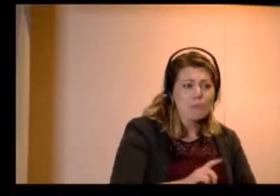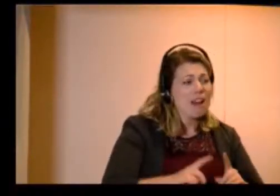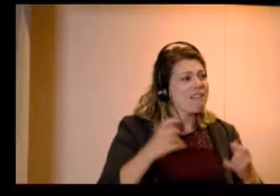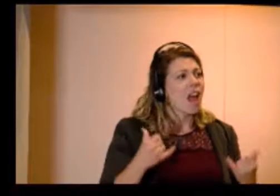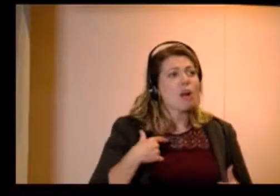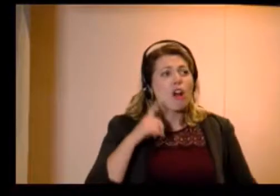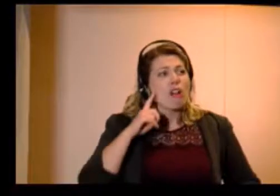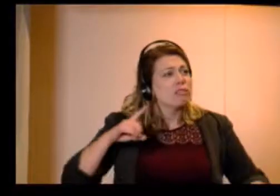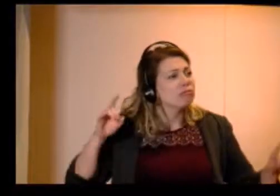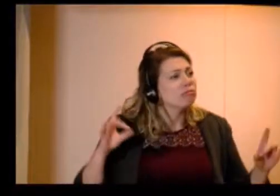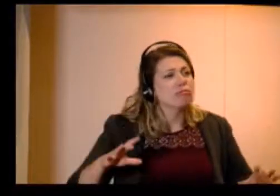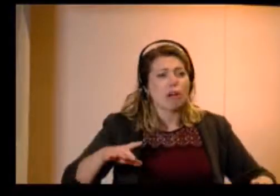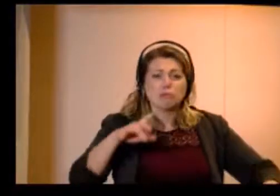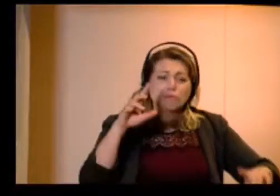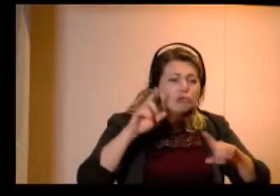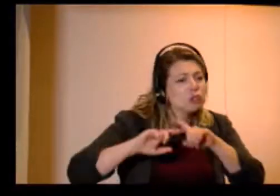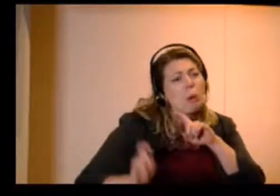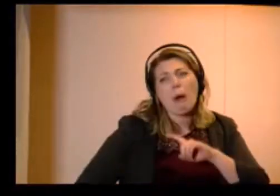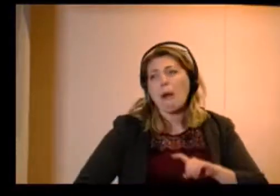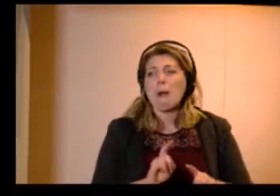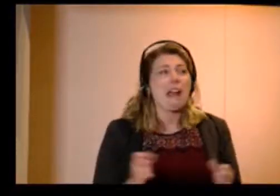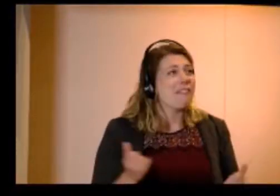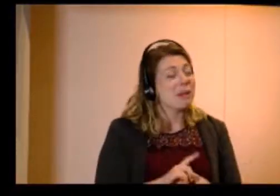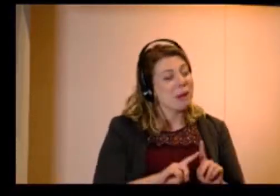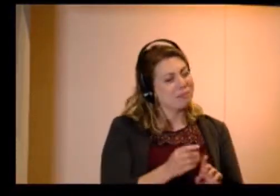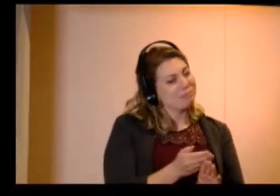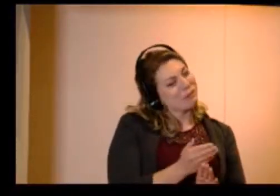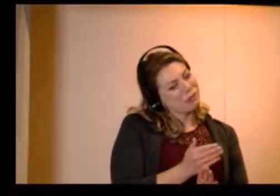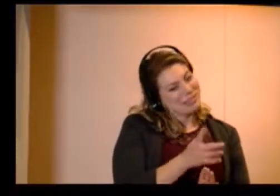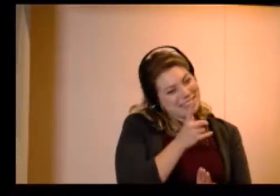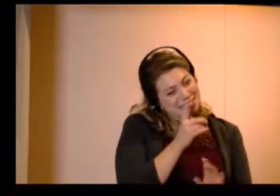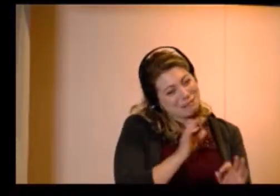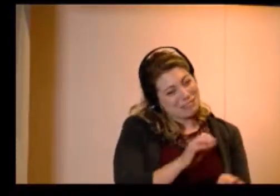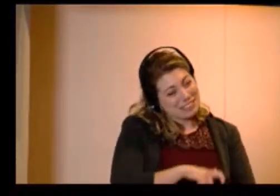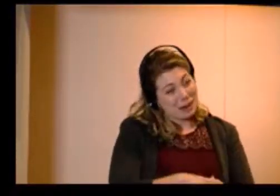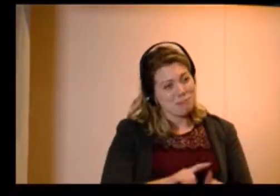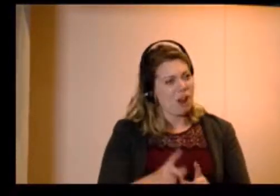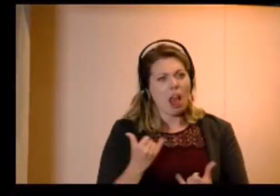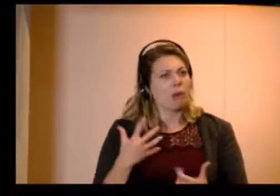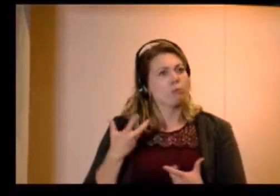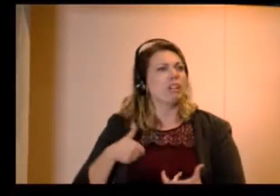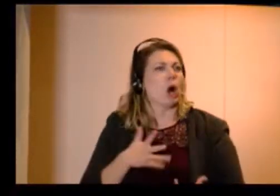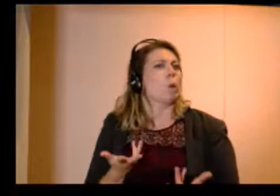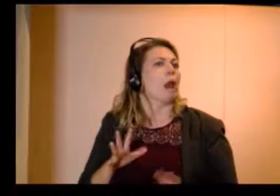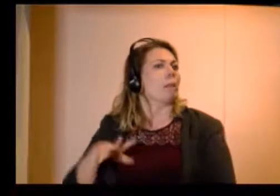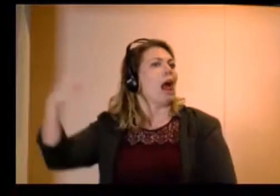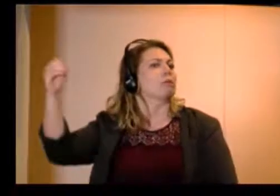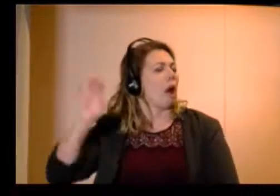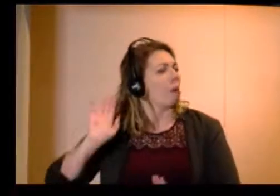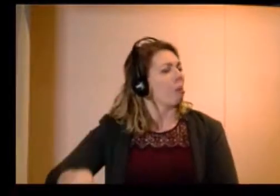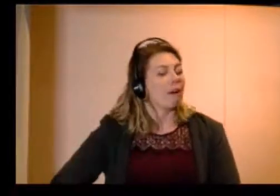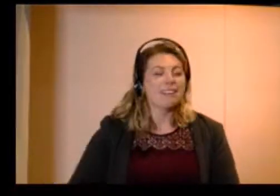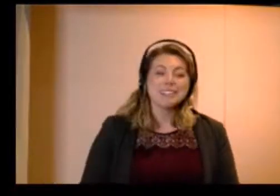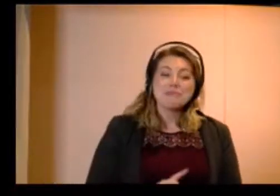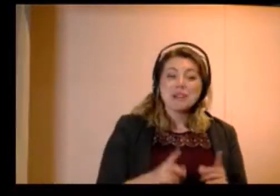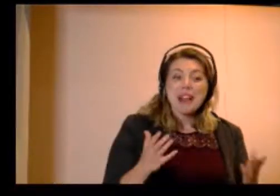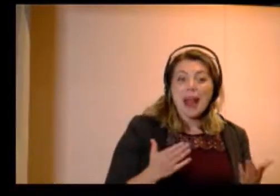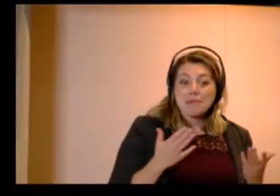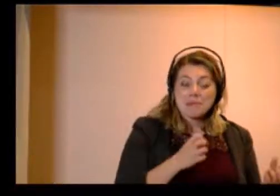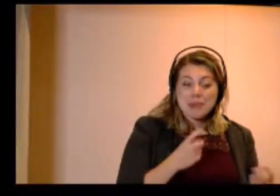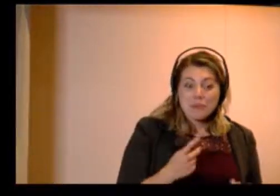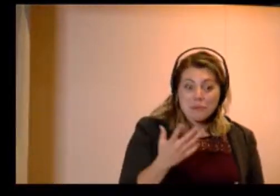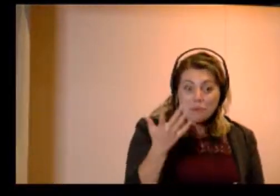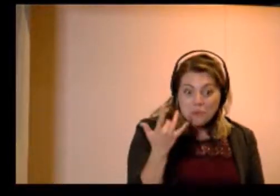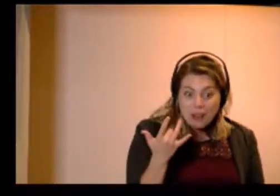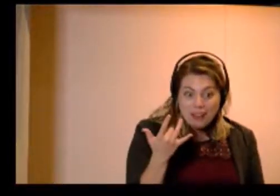Storms, everything, but really beautiful day out there in DC. And you will be happy that you're back though, because